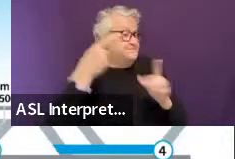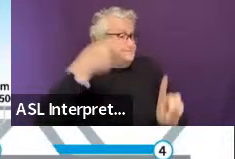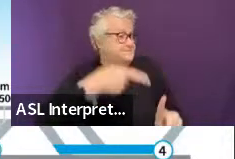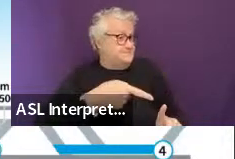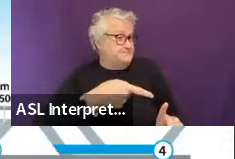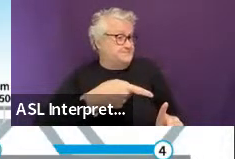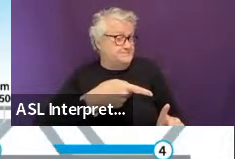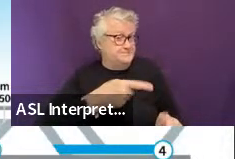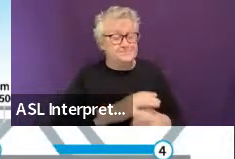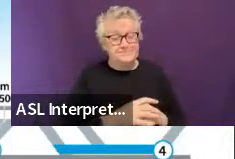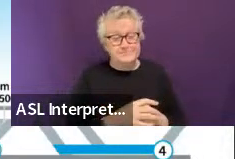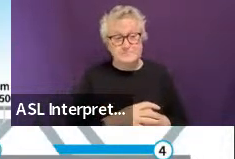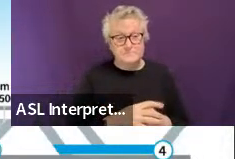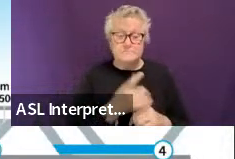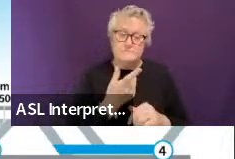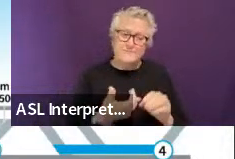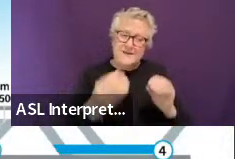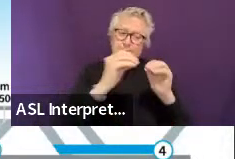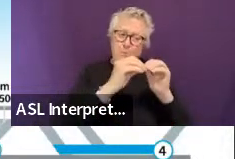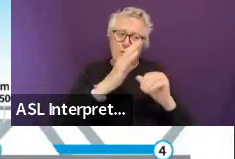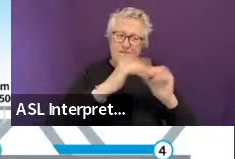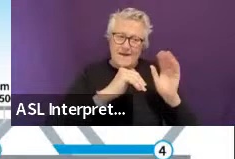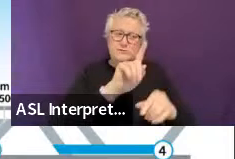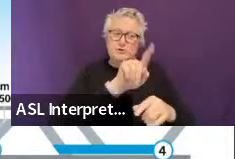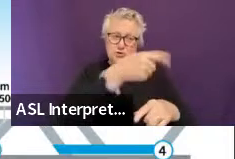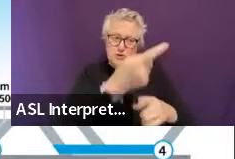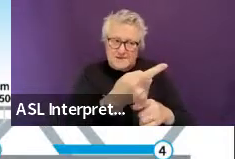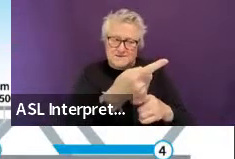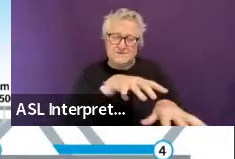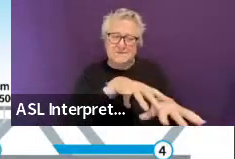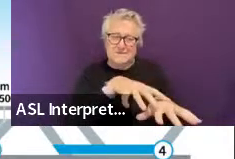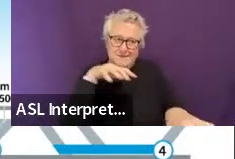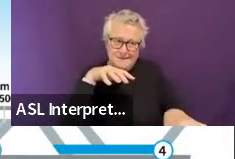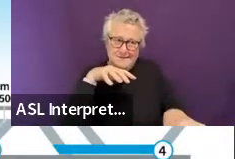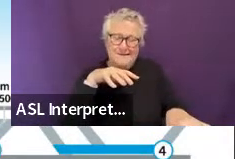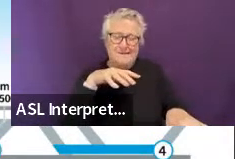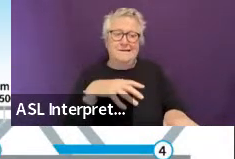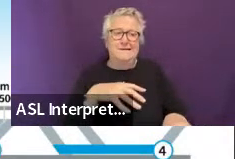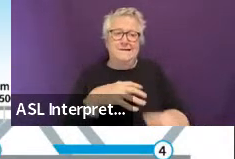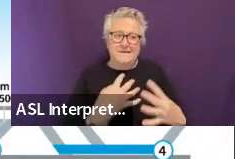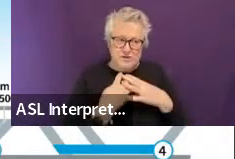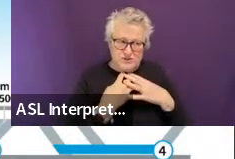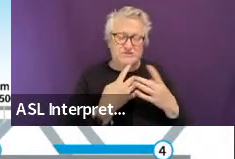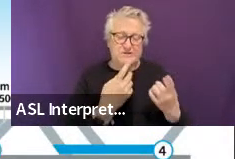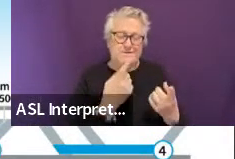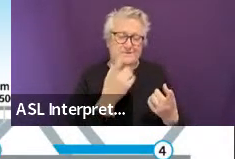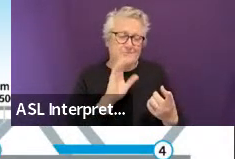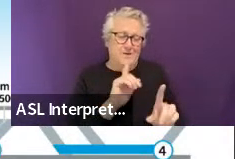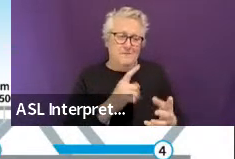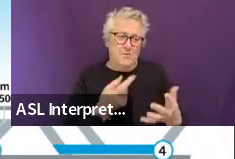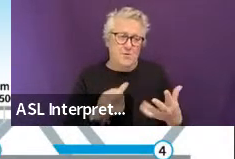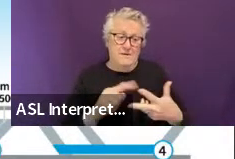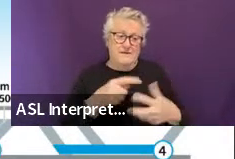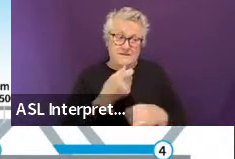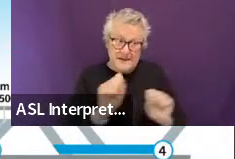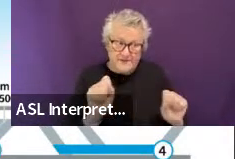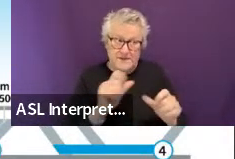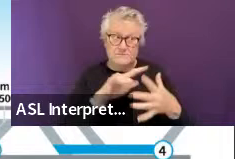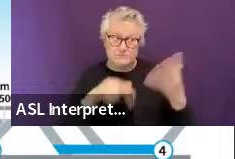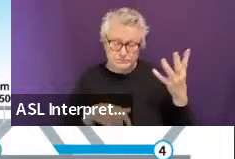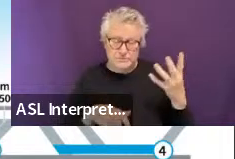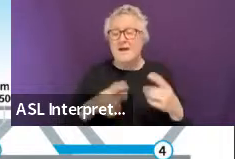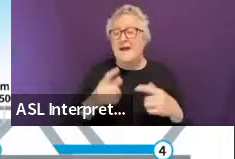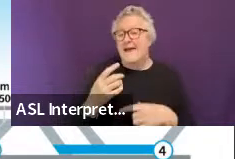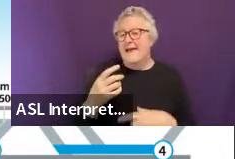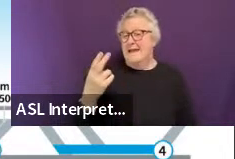is, they're more than just congestion. They are safety related. I think it will be an improvement over today. As I pointed out, the Hayden Island, there's no shoulders in